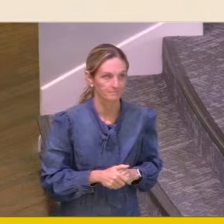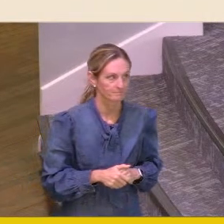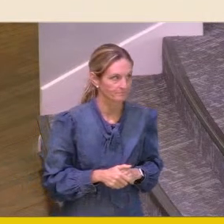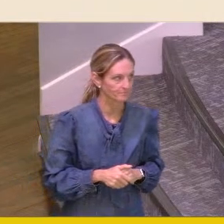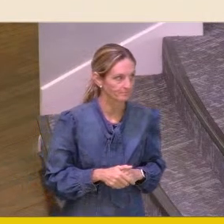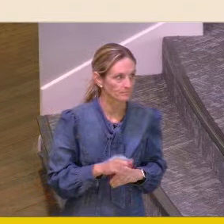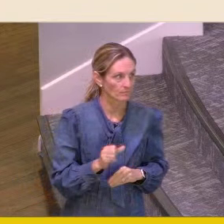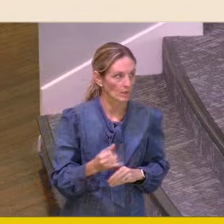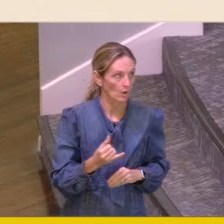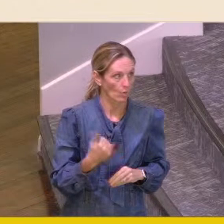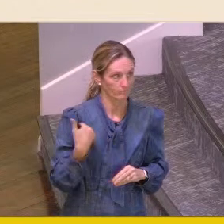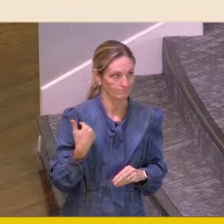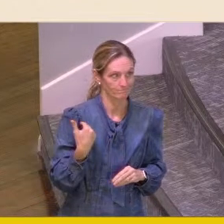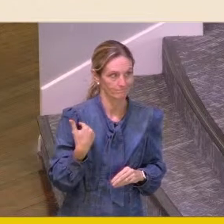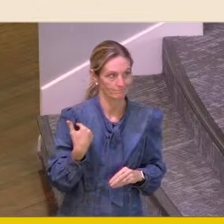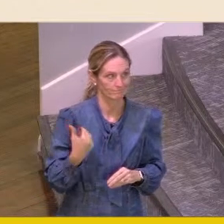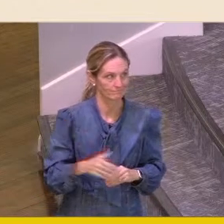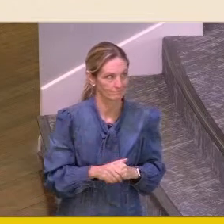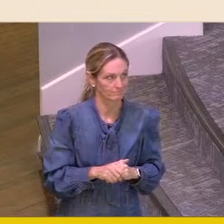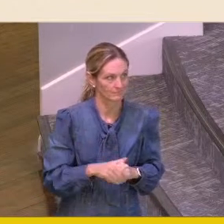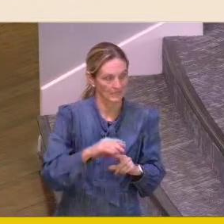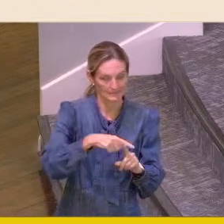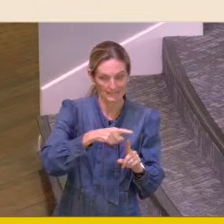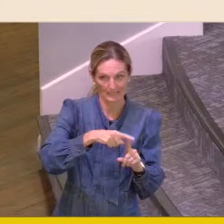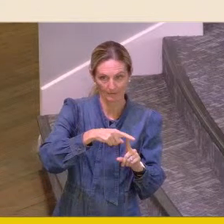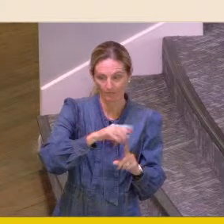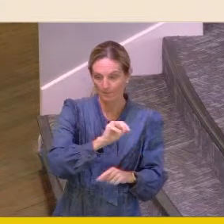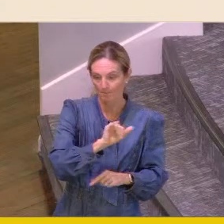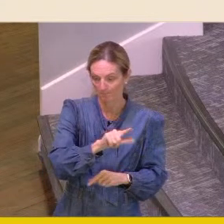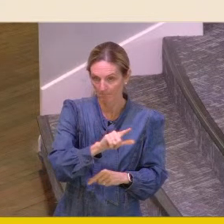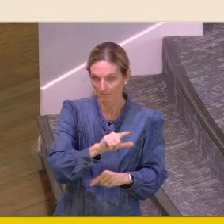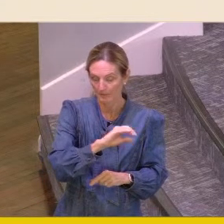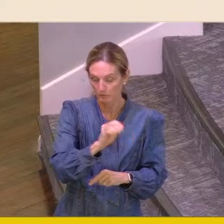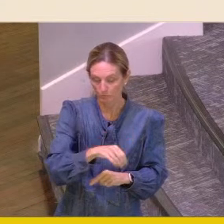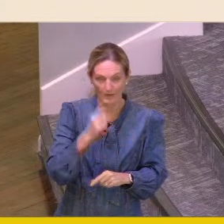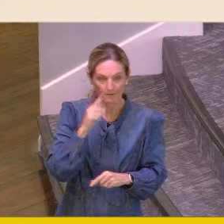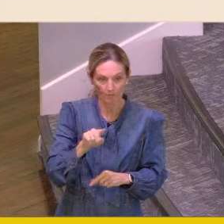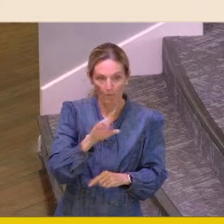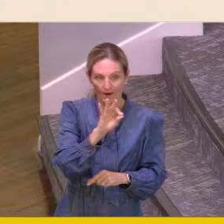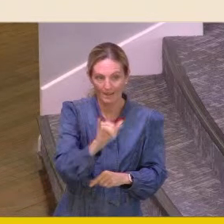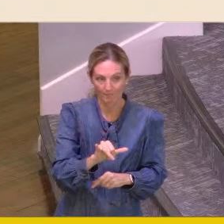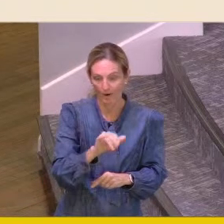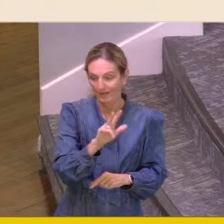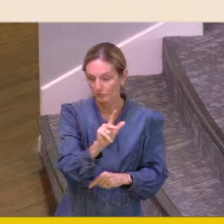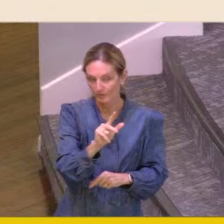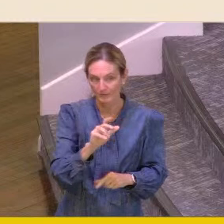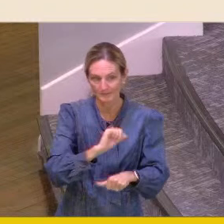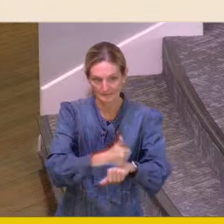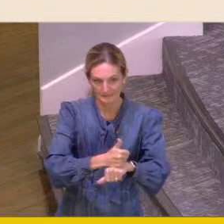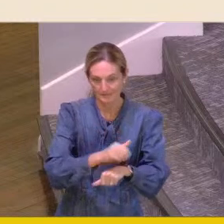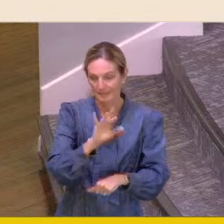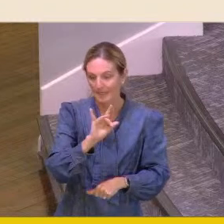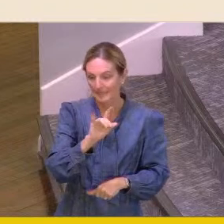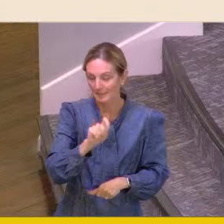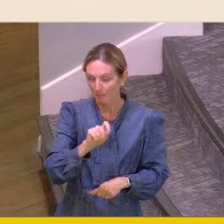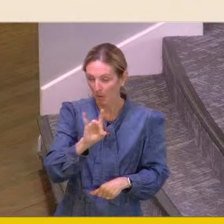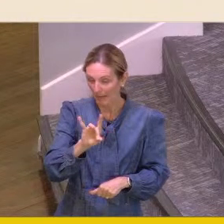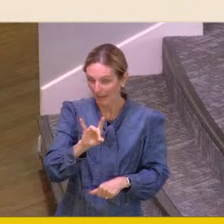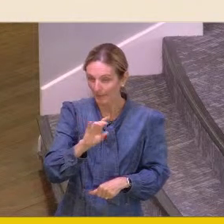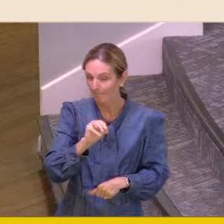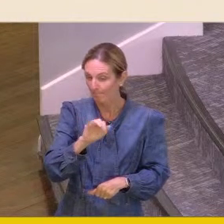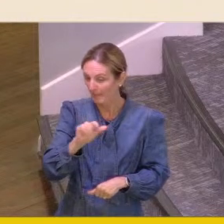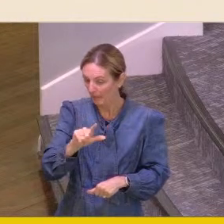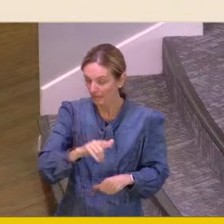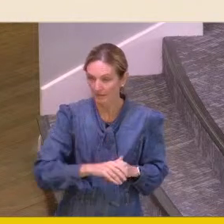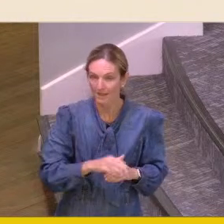So last board meeting, the tentative millage rate for FY 2023, it was tentatively set at 18.8 mils.